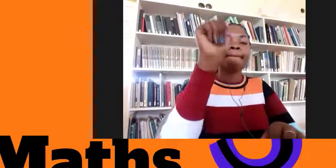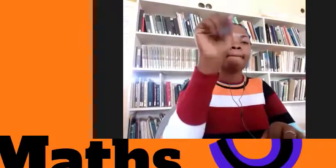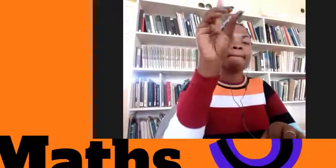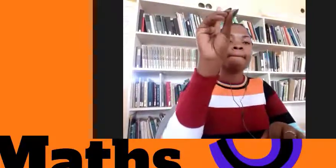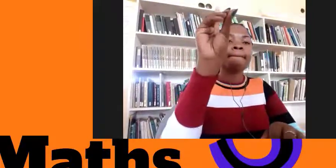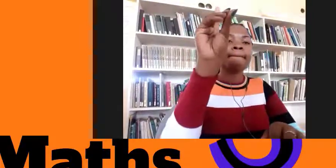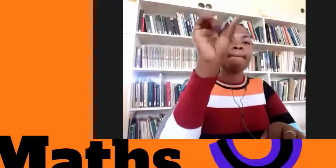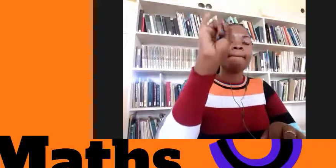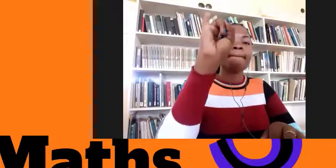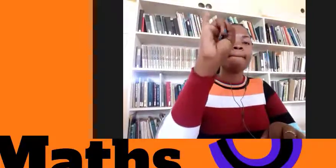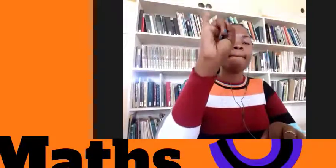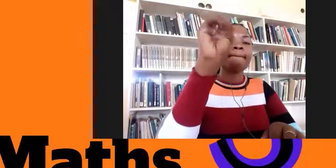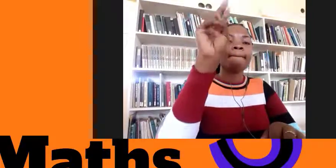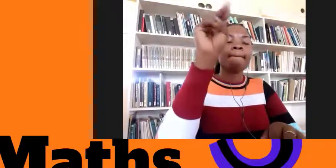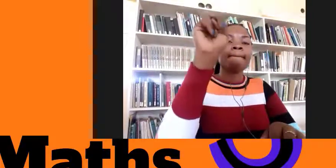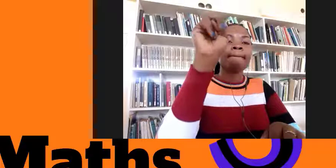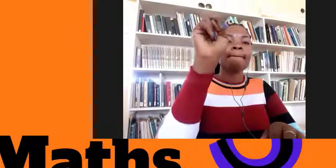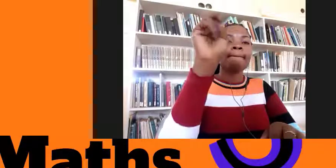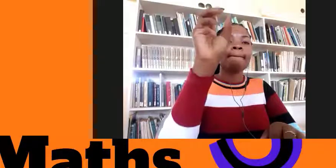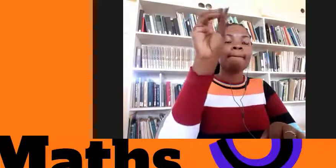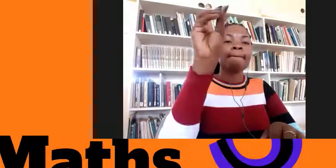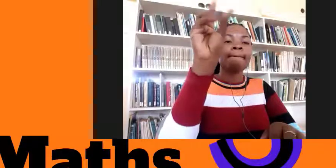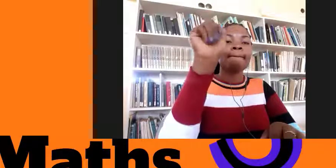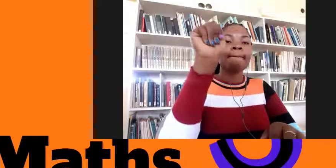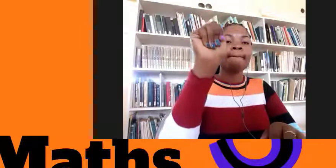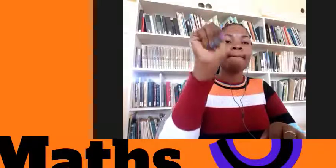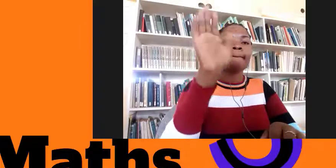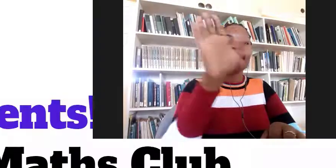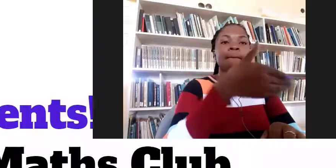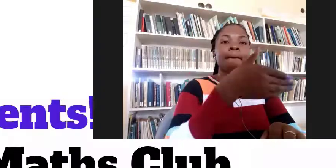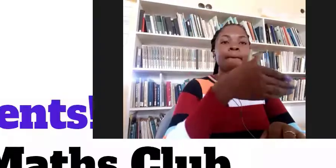is our sign language teacher.